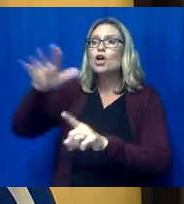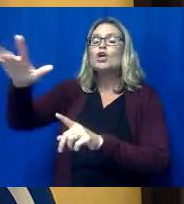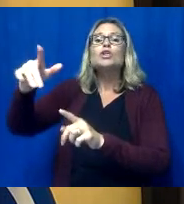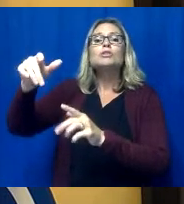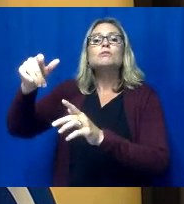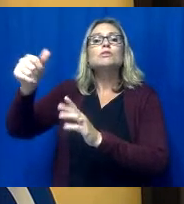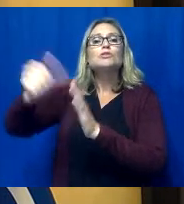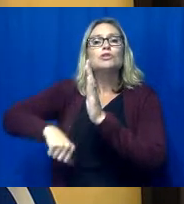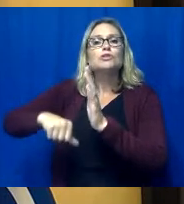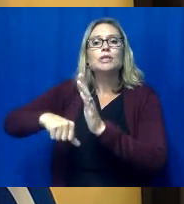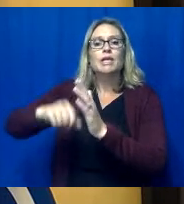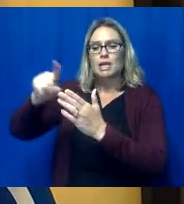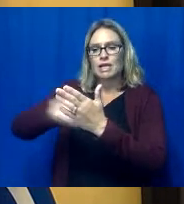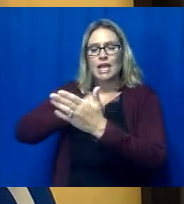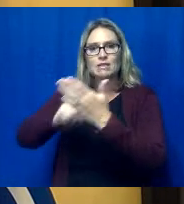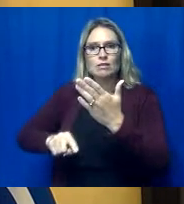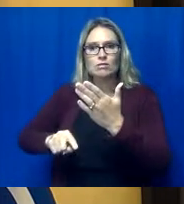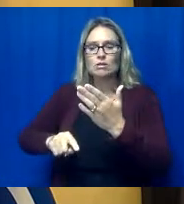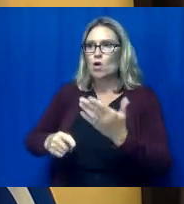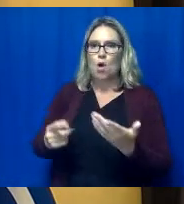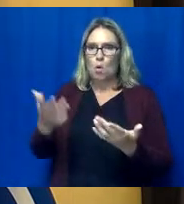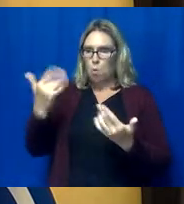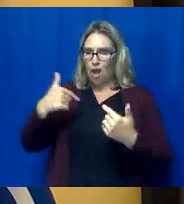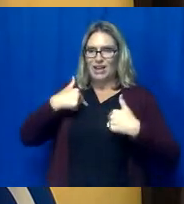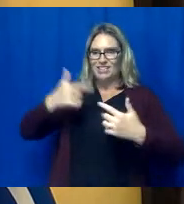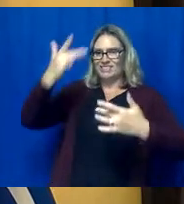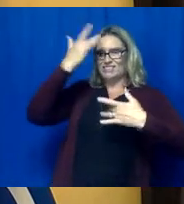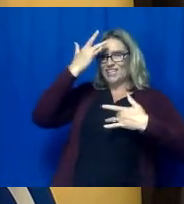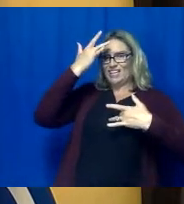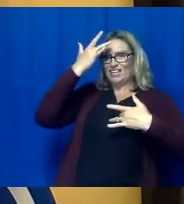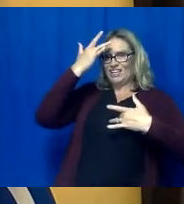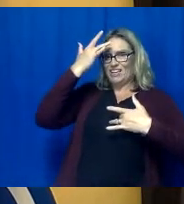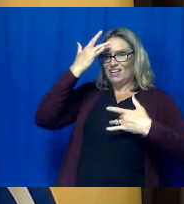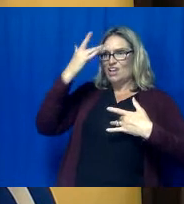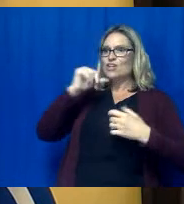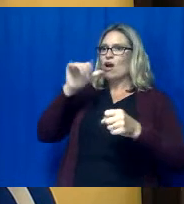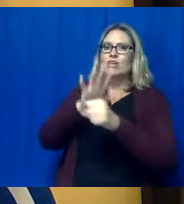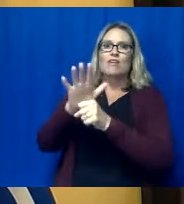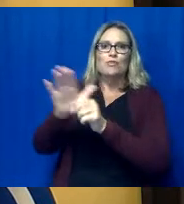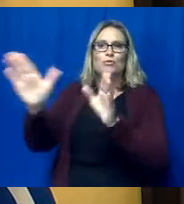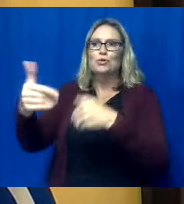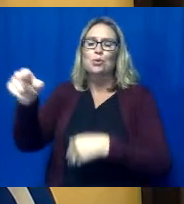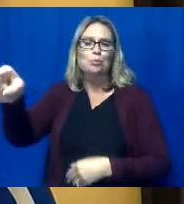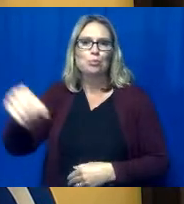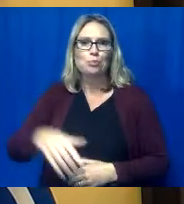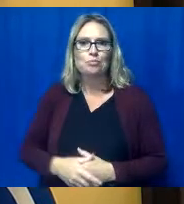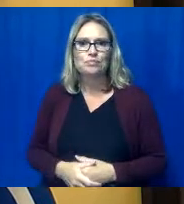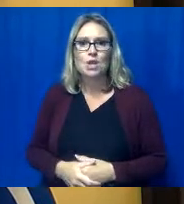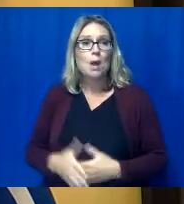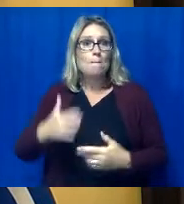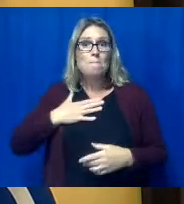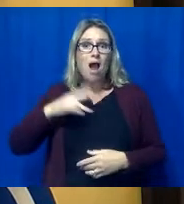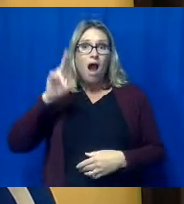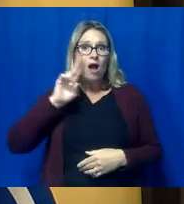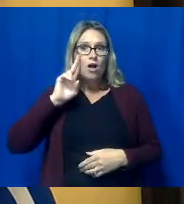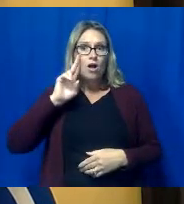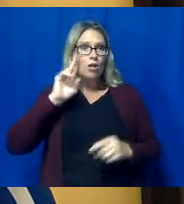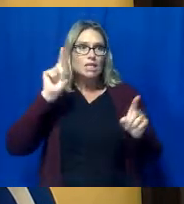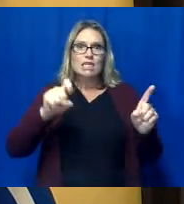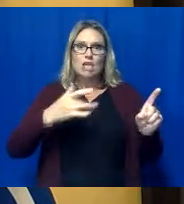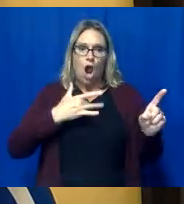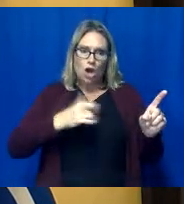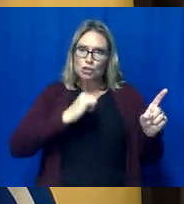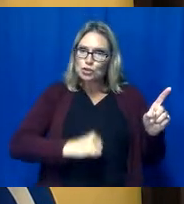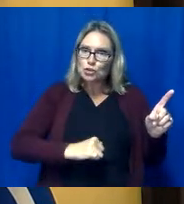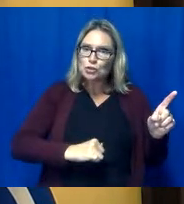because we do not have room in our operating theaters. You have an uncle who needs heart surgery and needs to go